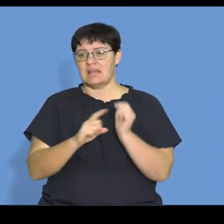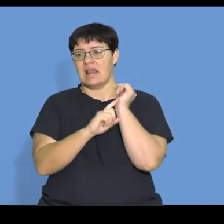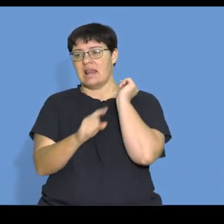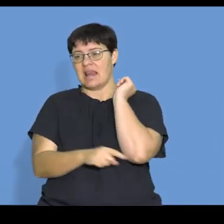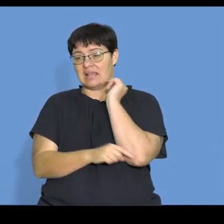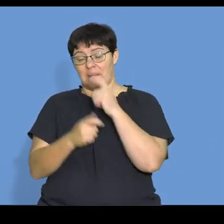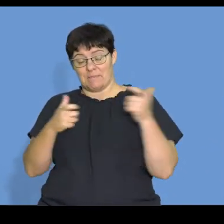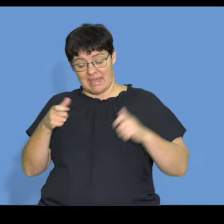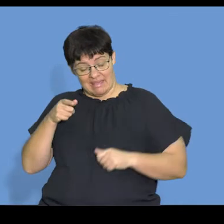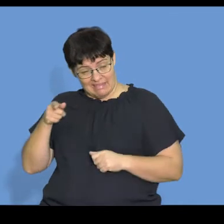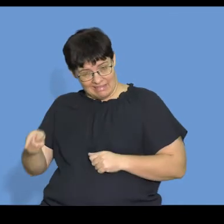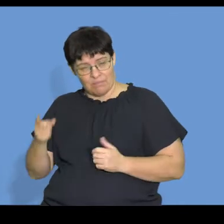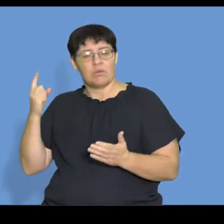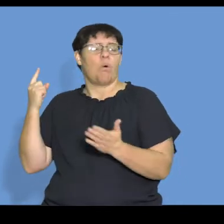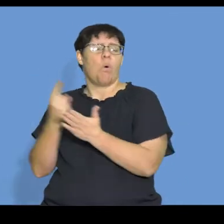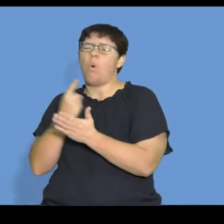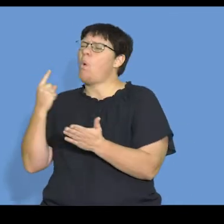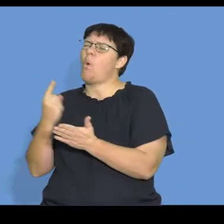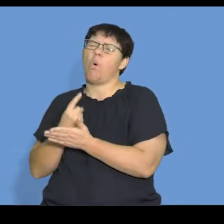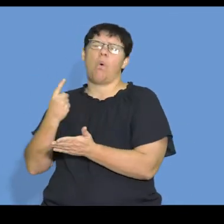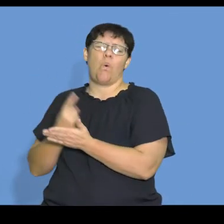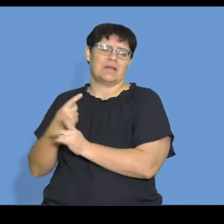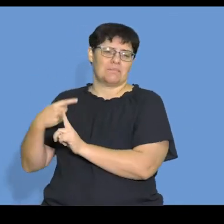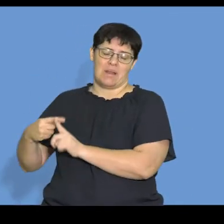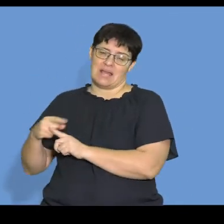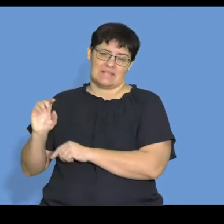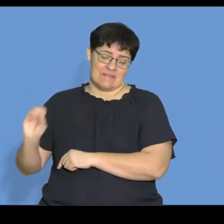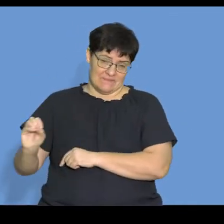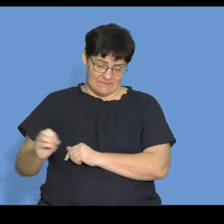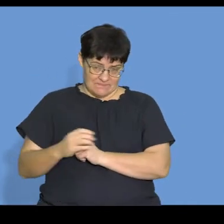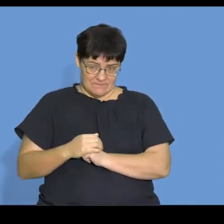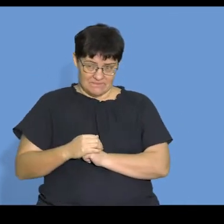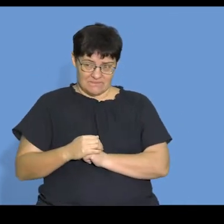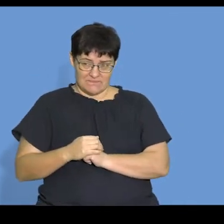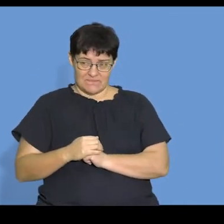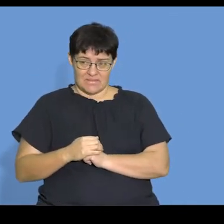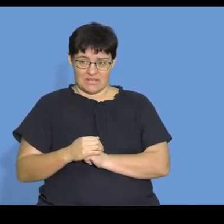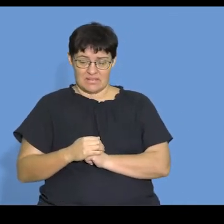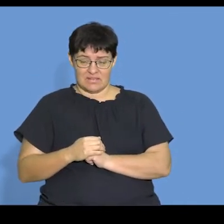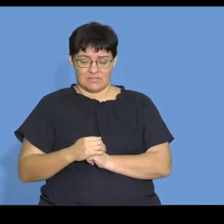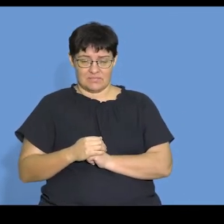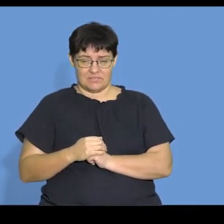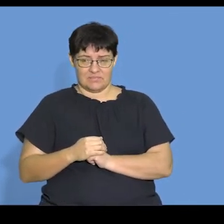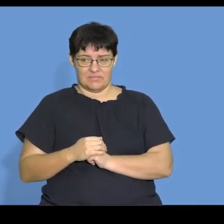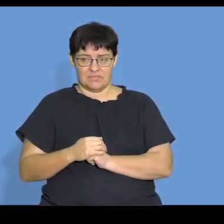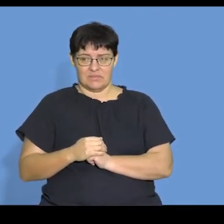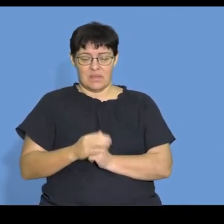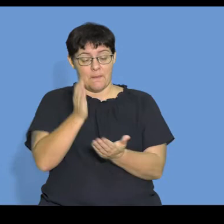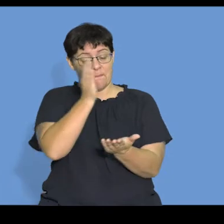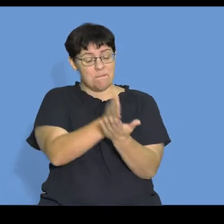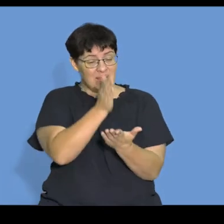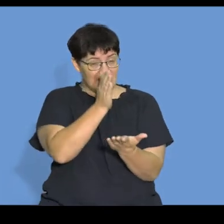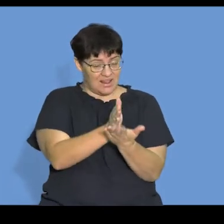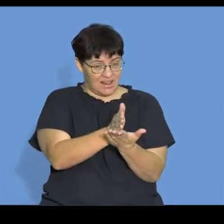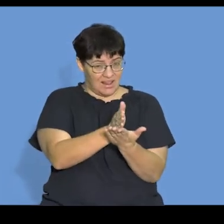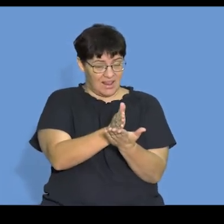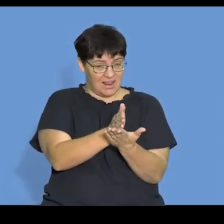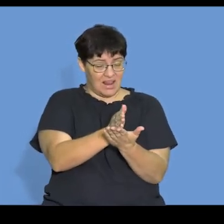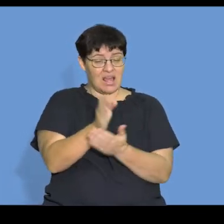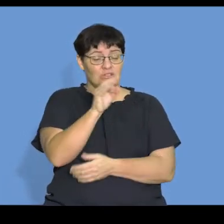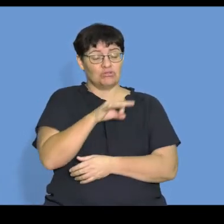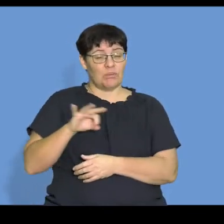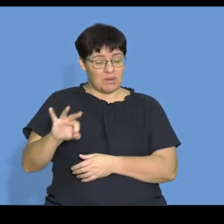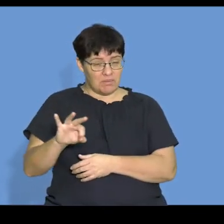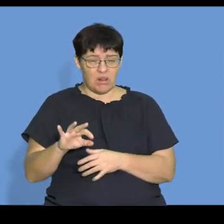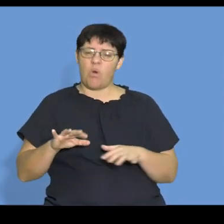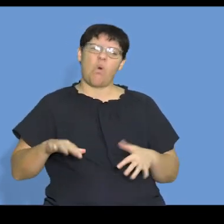will always be a plus. And then lastly, the middle term of the trinomial, or rather of